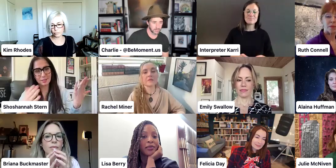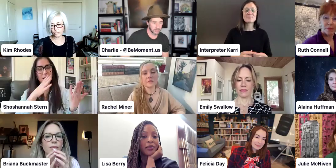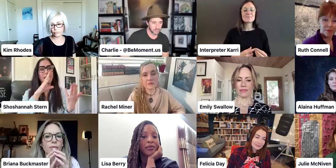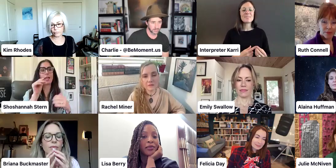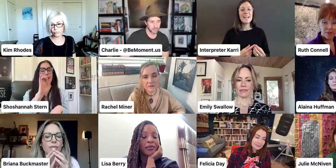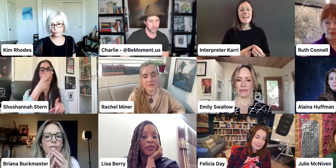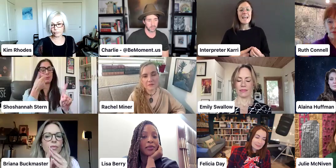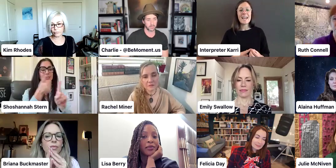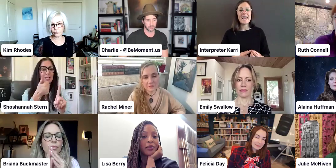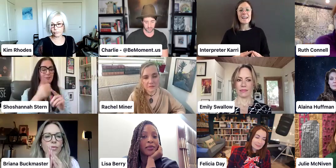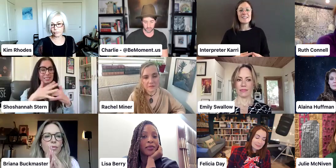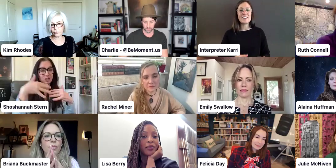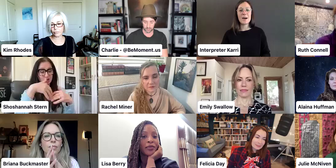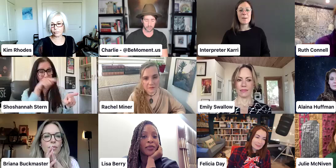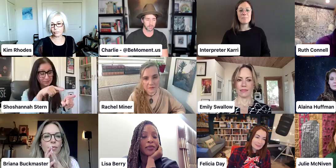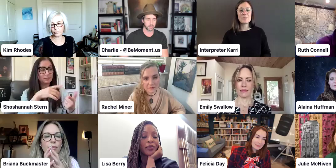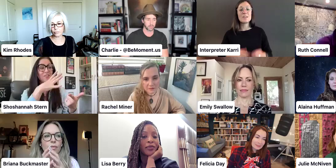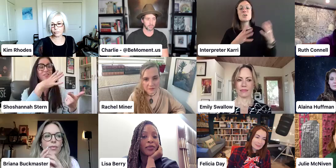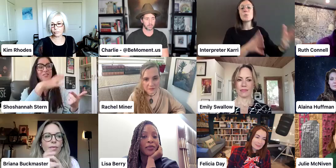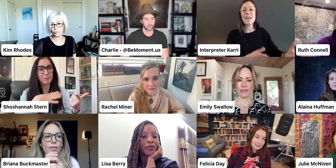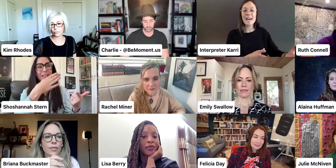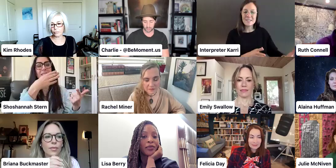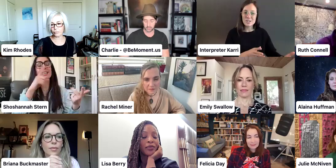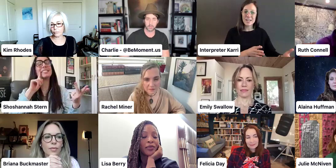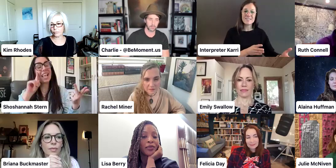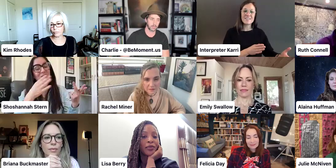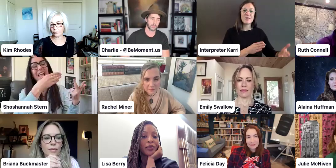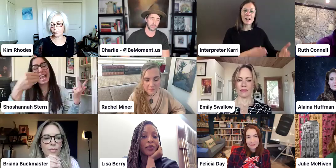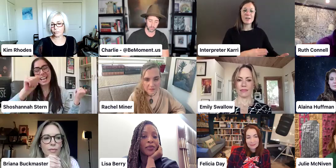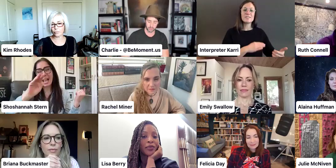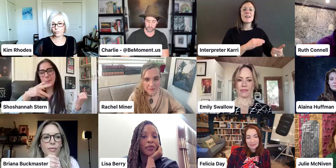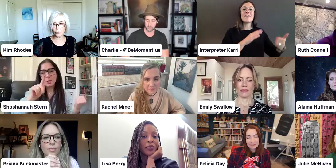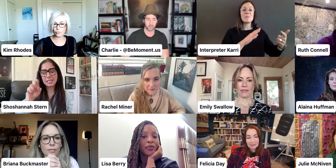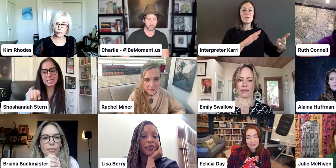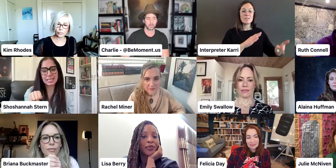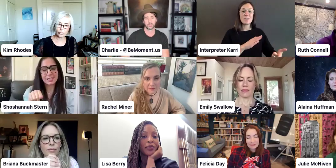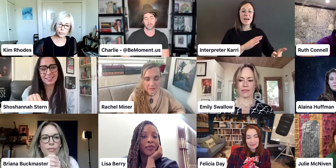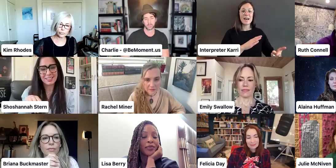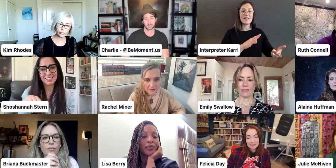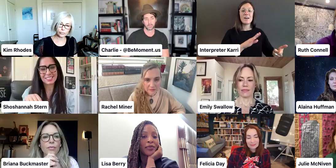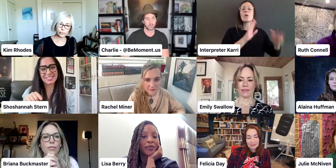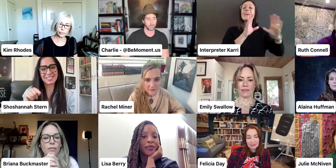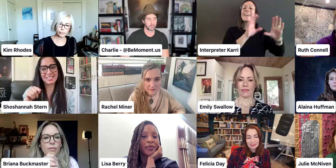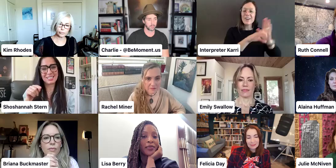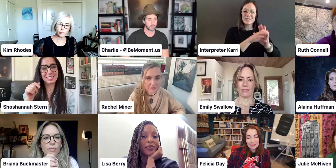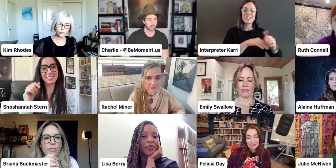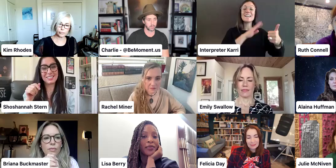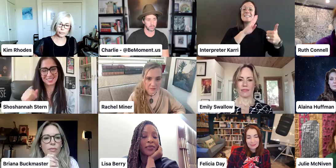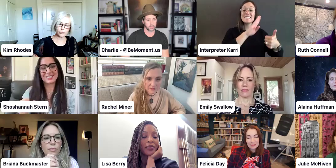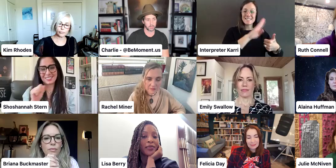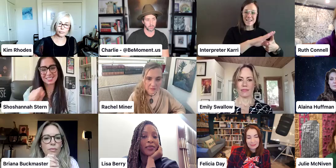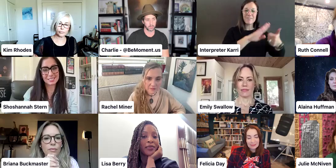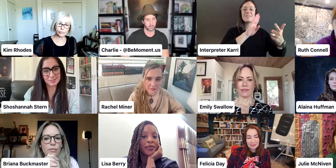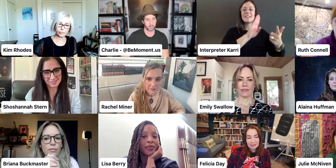hearing. And so we had Indigenous writers, and then we also had, the character